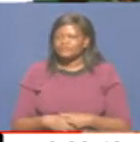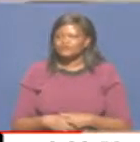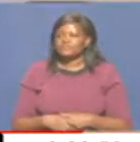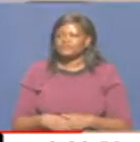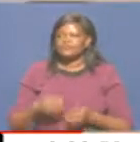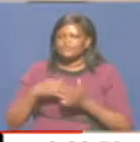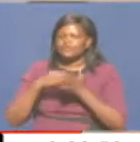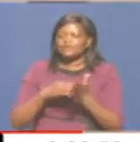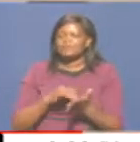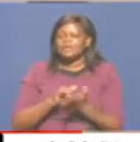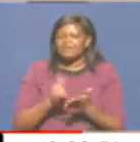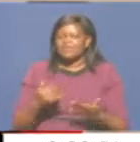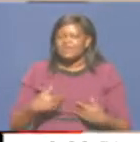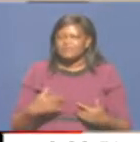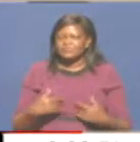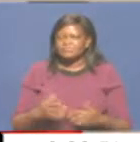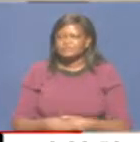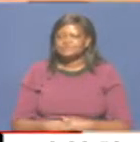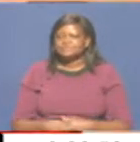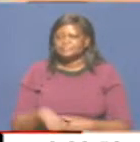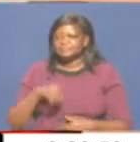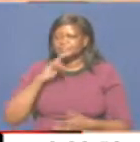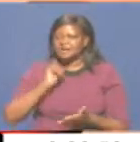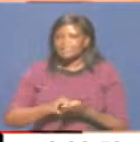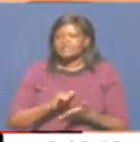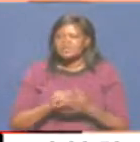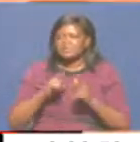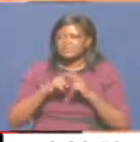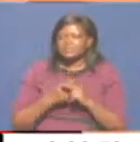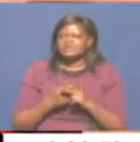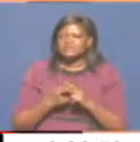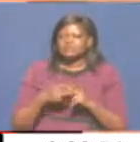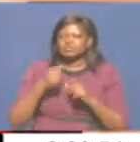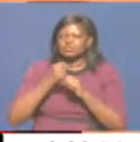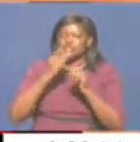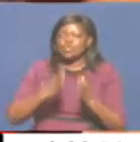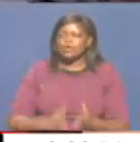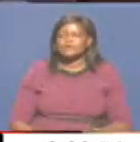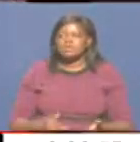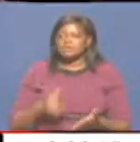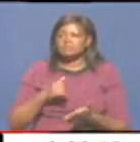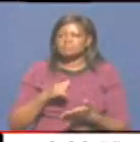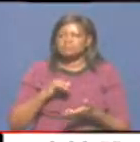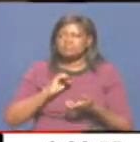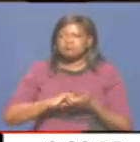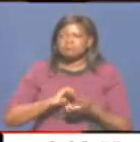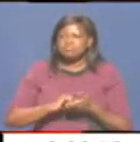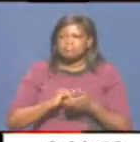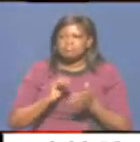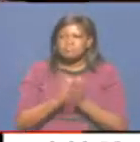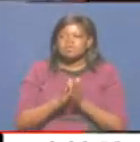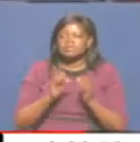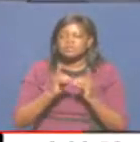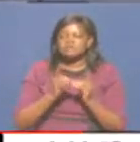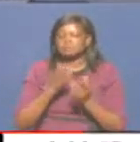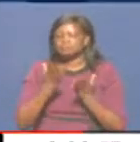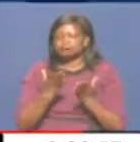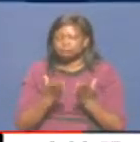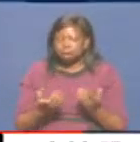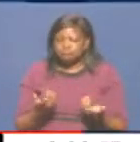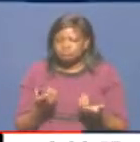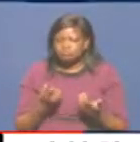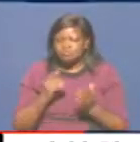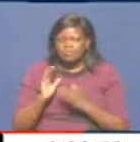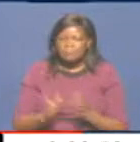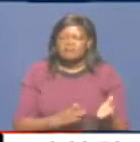that exist. FRC now says it has embarked on stakeholder engagements and data analytics to flank the sophisticated habits